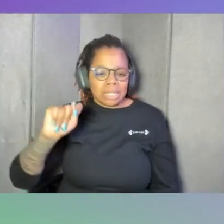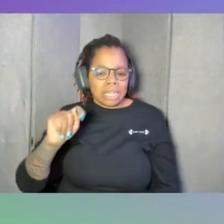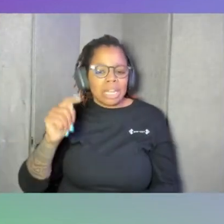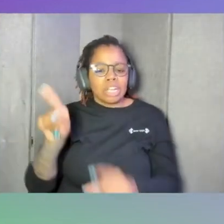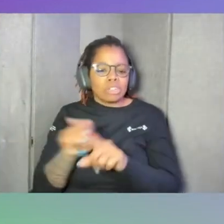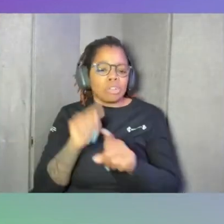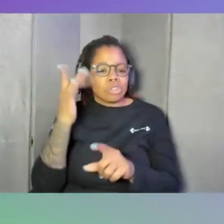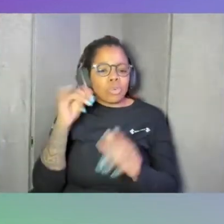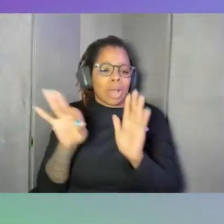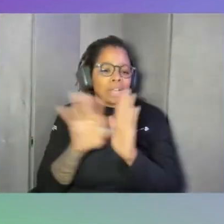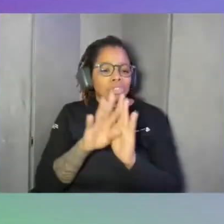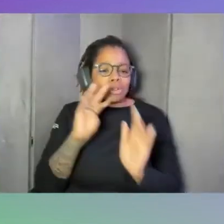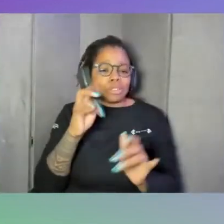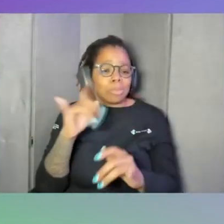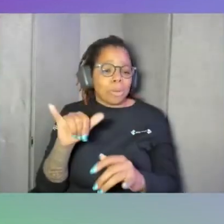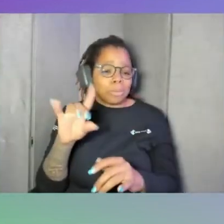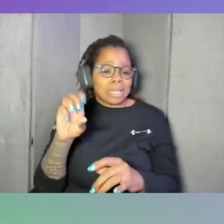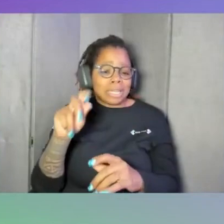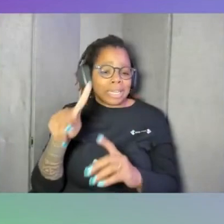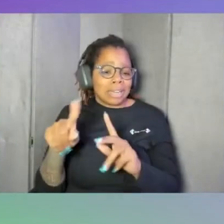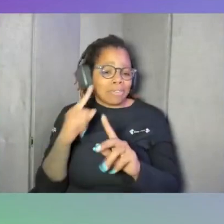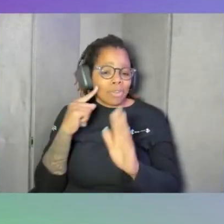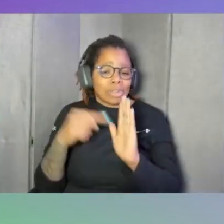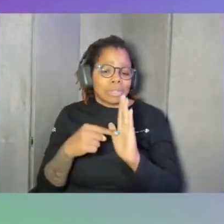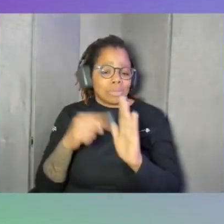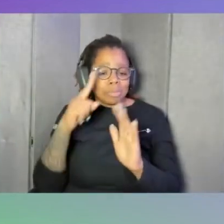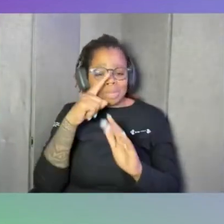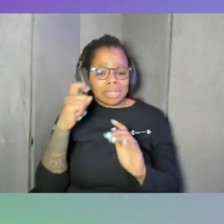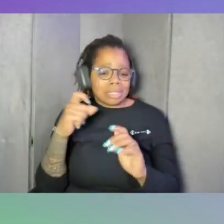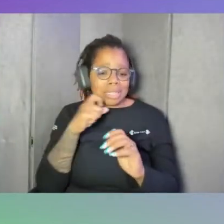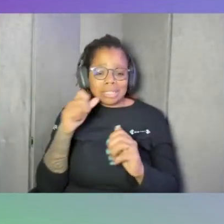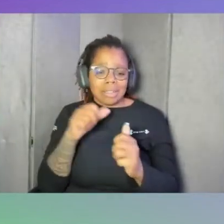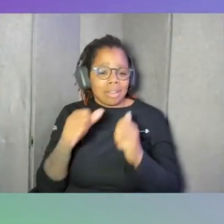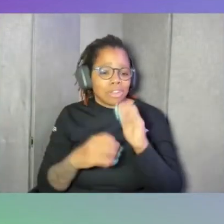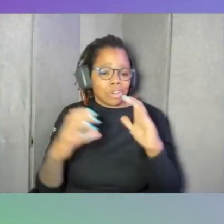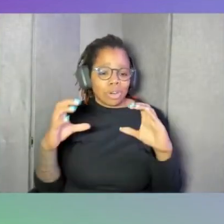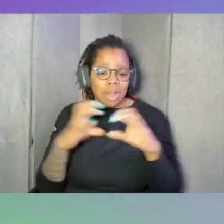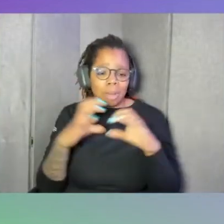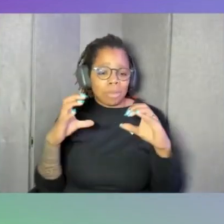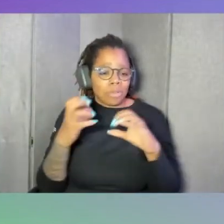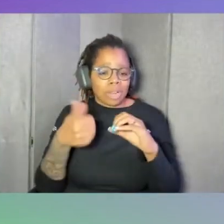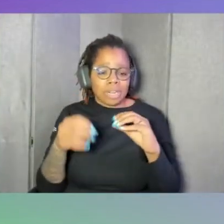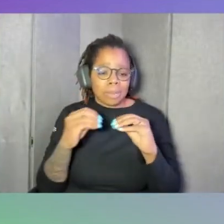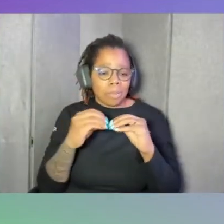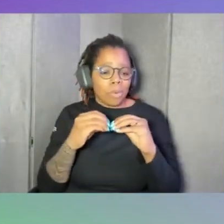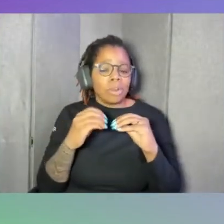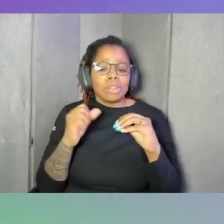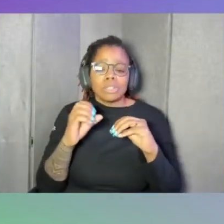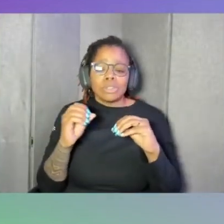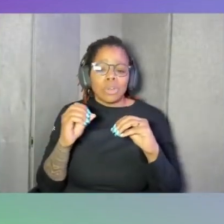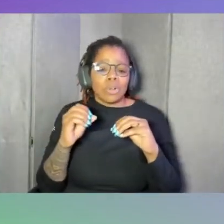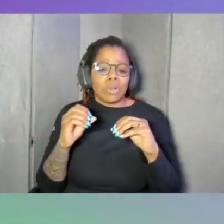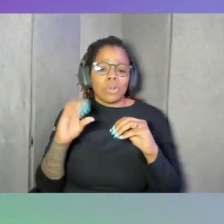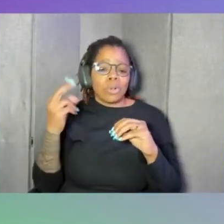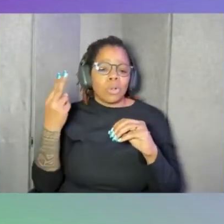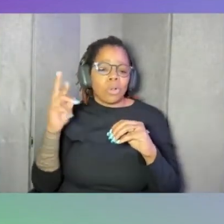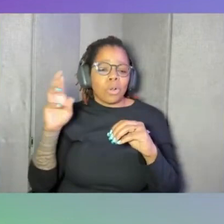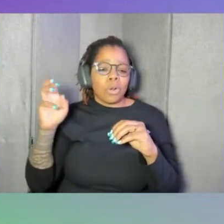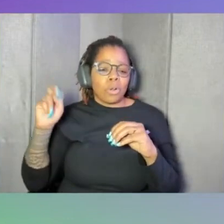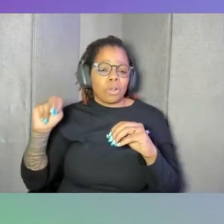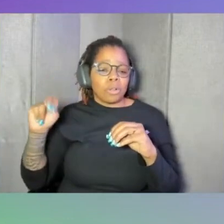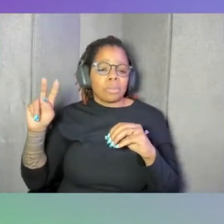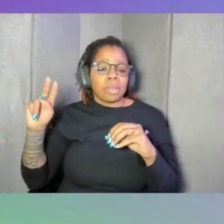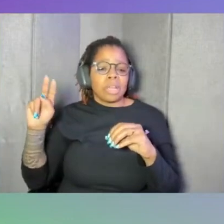Moby Dick as the example, because it's no longer under copyright. So Herman Melville is long